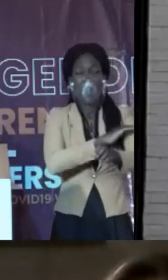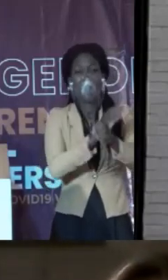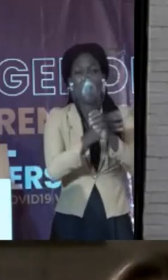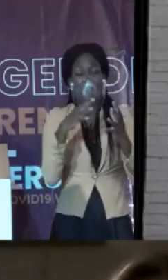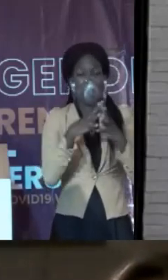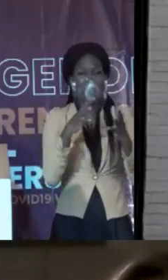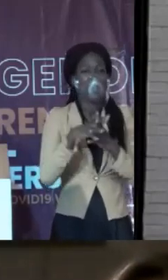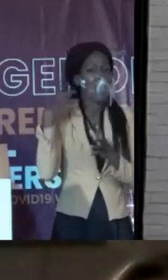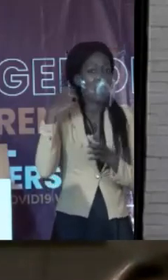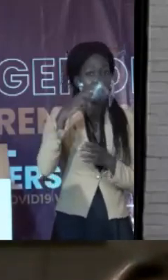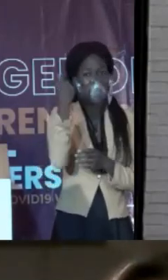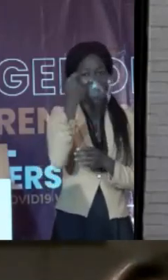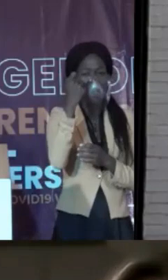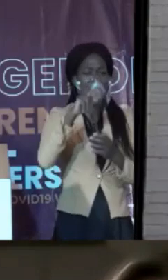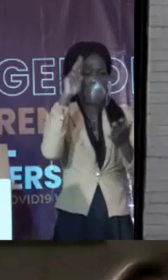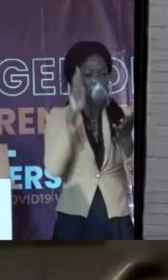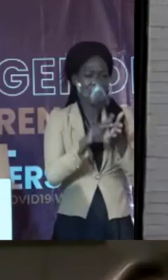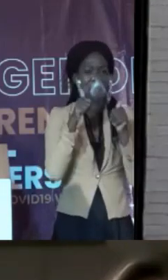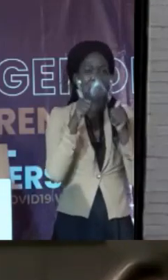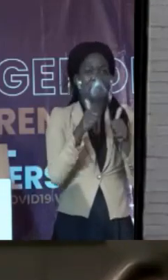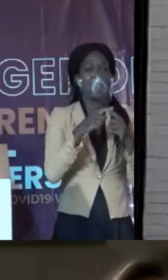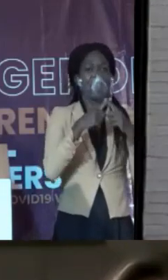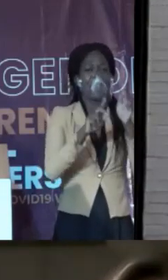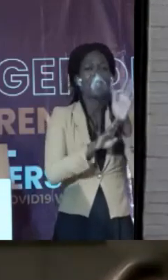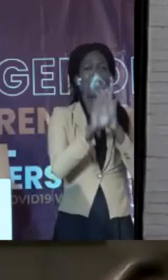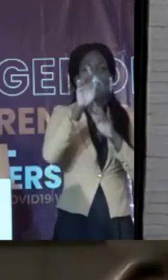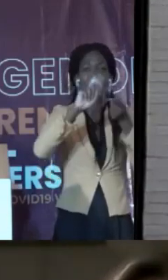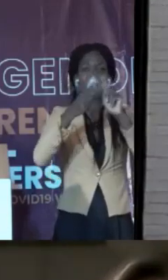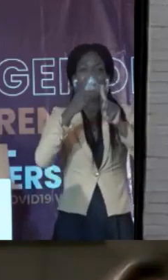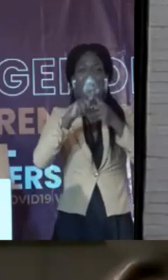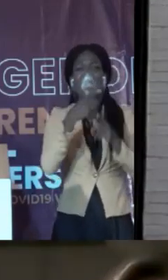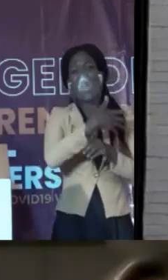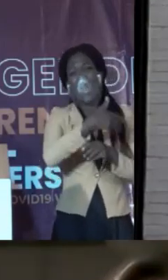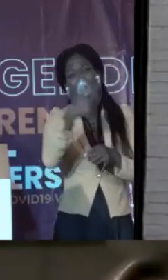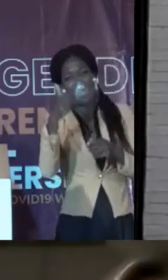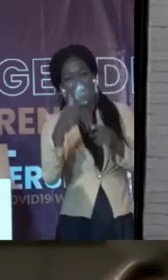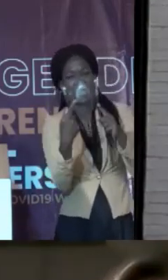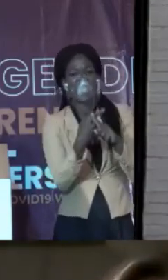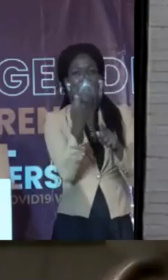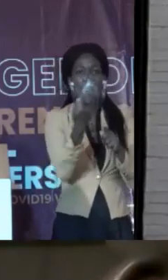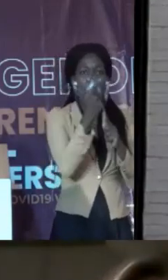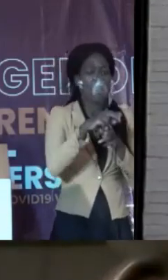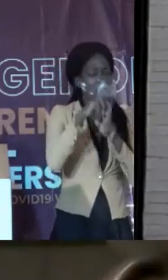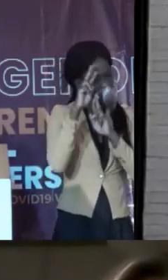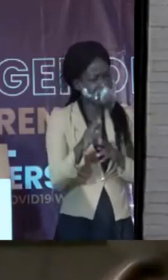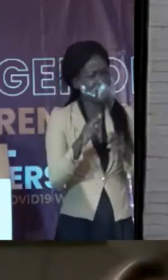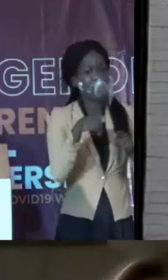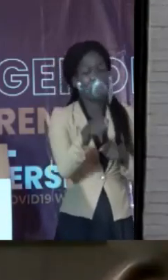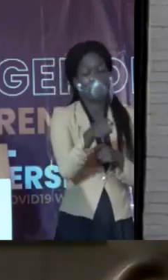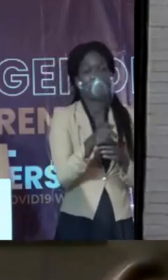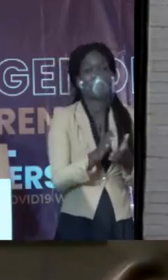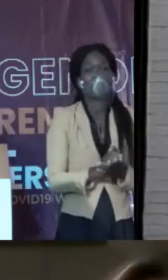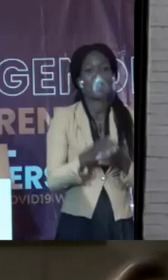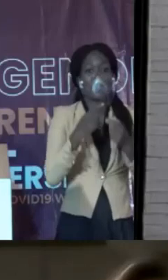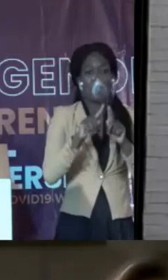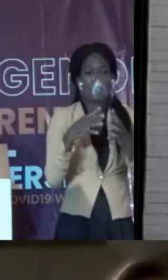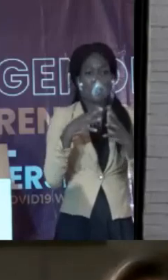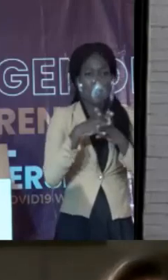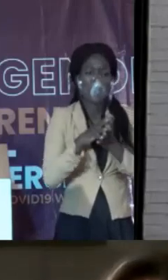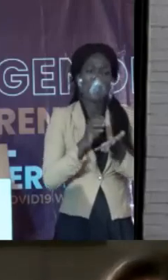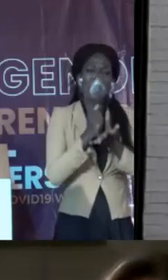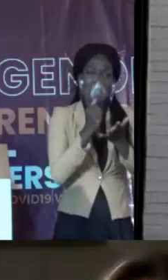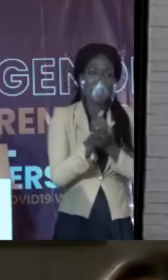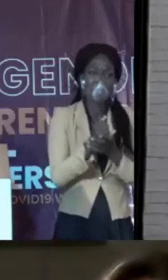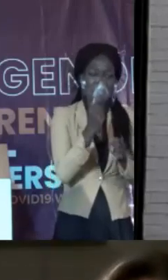recognized by government, development partners, and stakeholders. She's also influential in agriculture